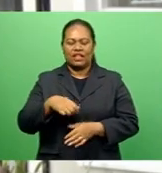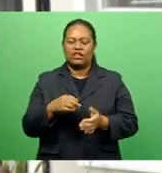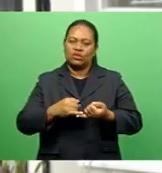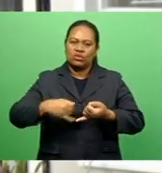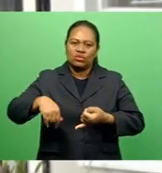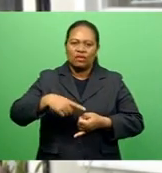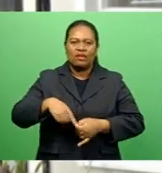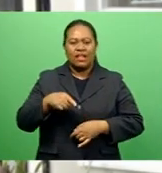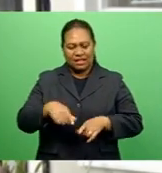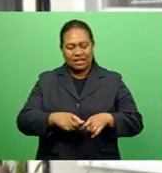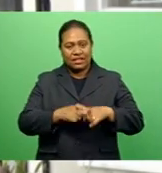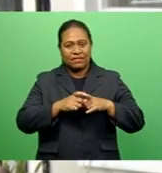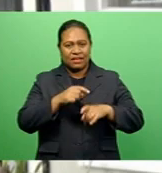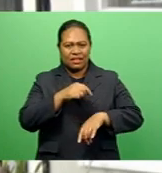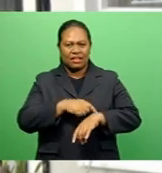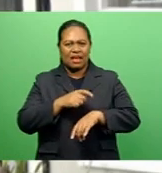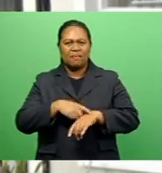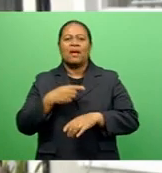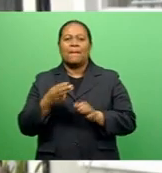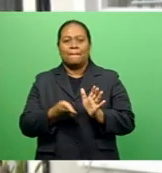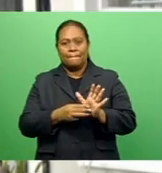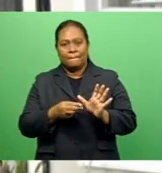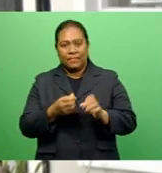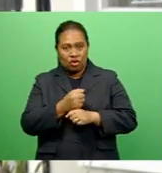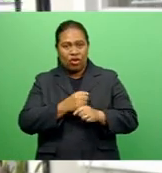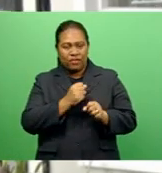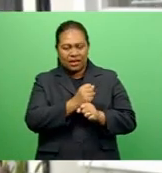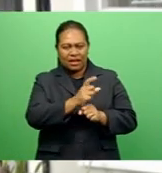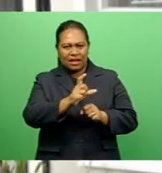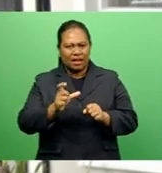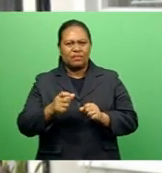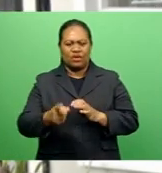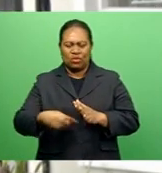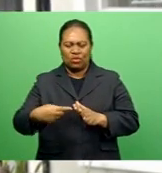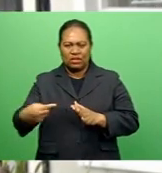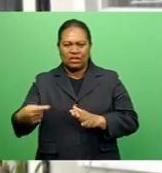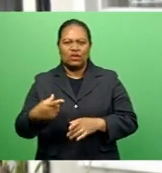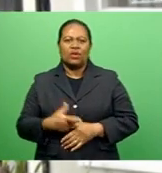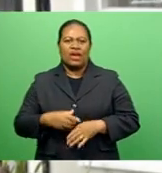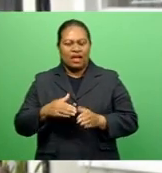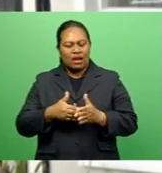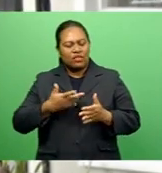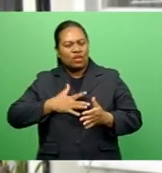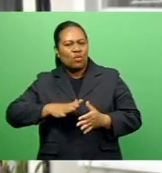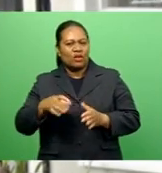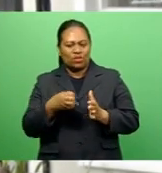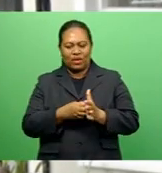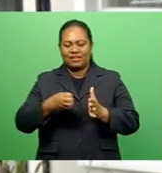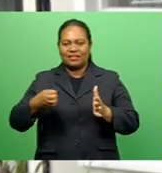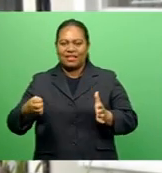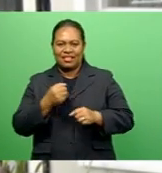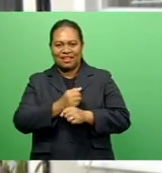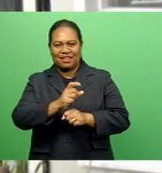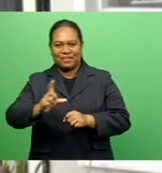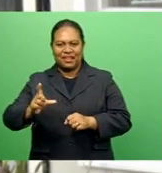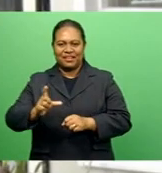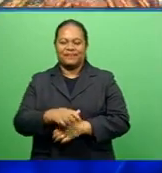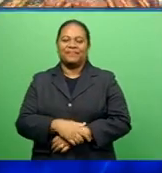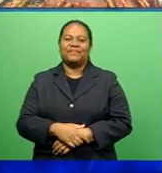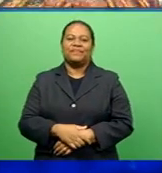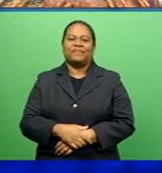challenging times, Mana Coffee has managed to stay afloat and there are plans for extension. Dipesh Kumar, FBC